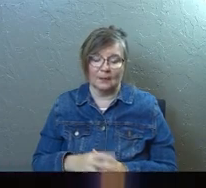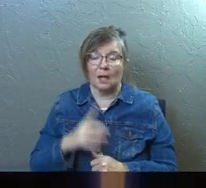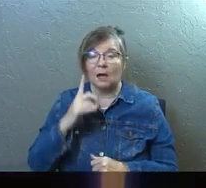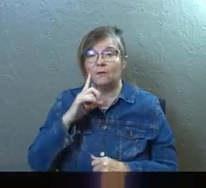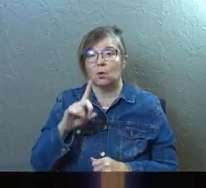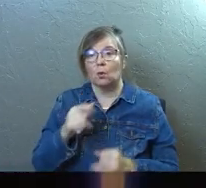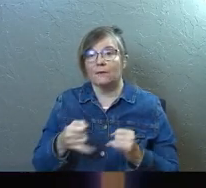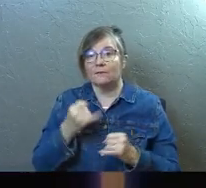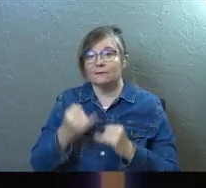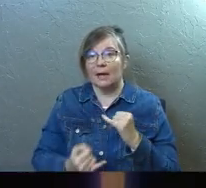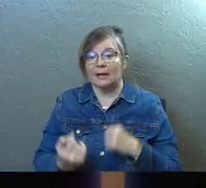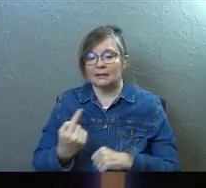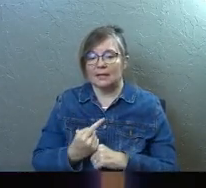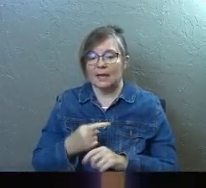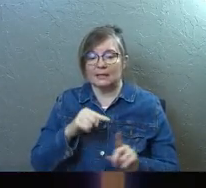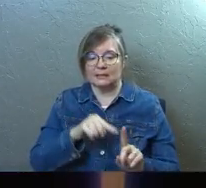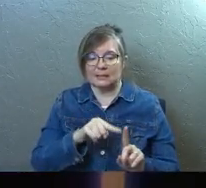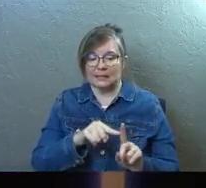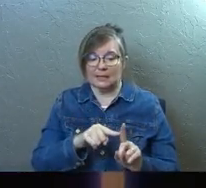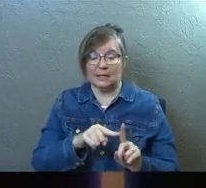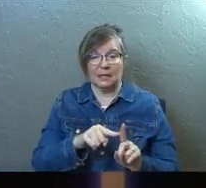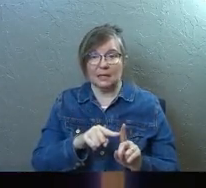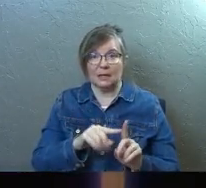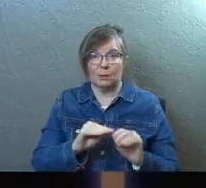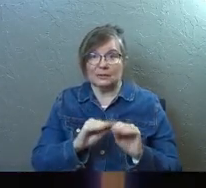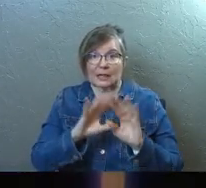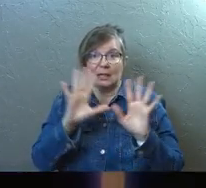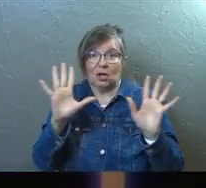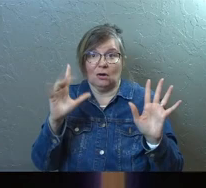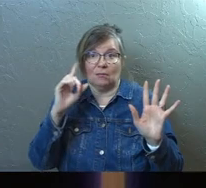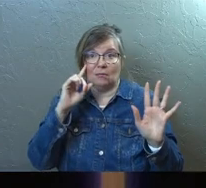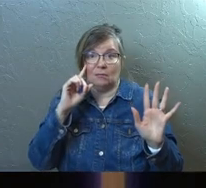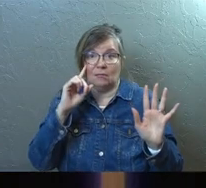And for those final days, he was lucid.